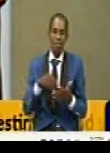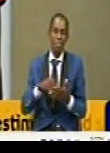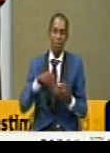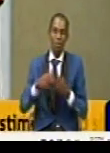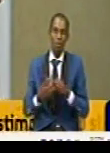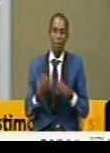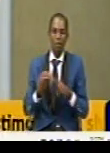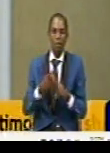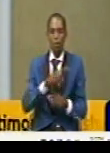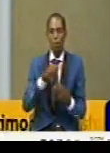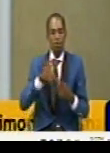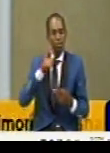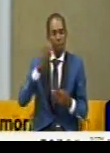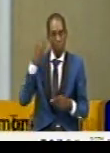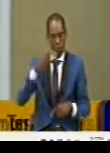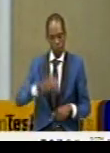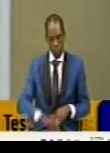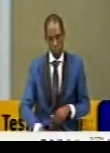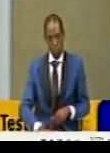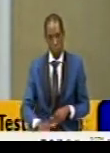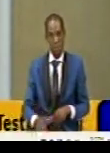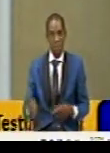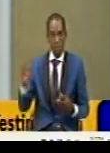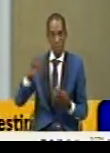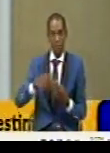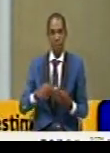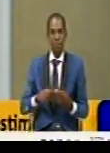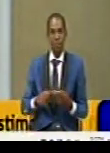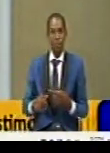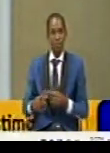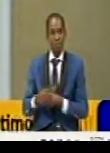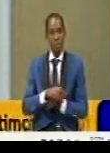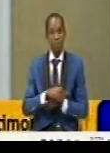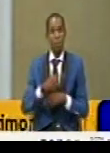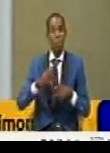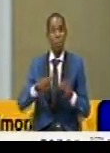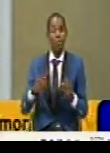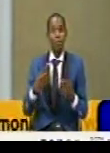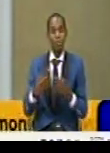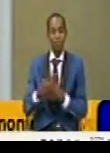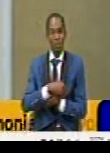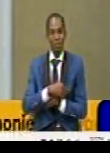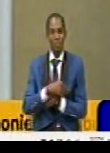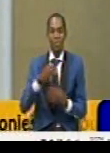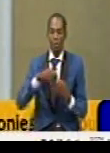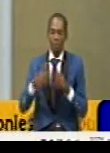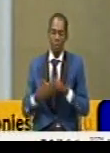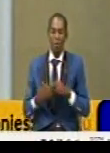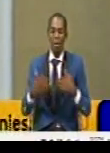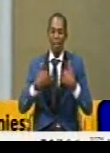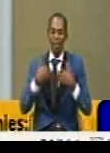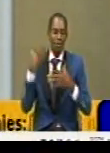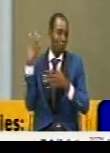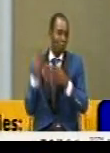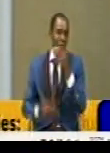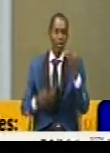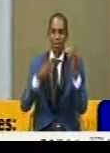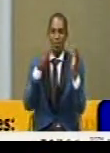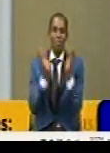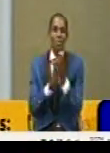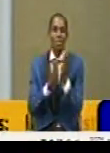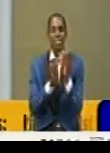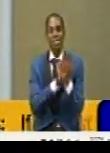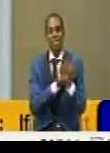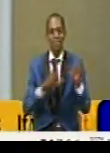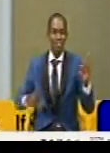No, the breathing problem started from when he was small until this year, he continued. But